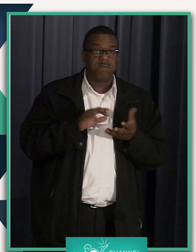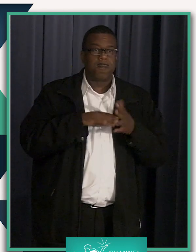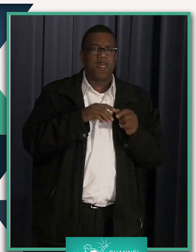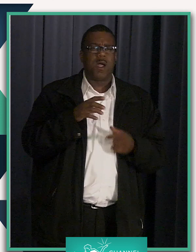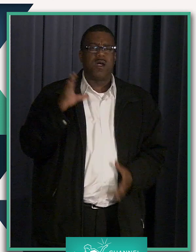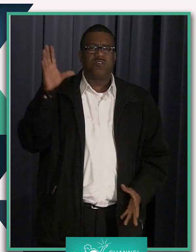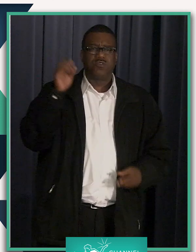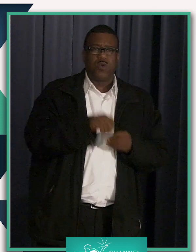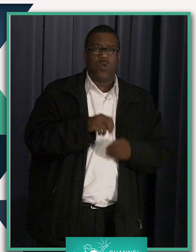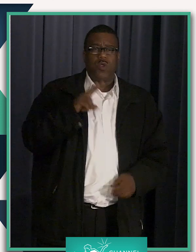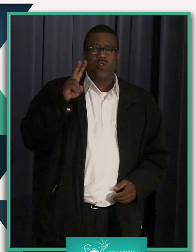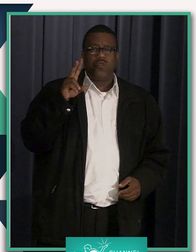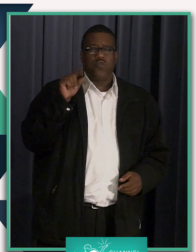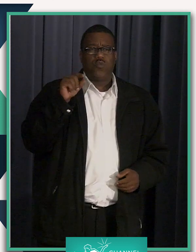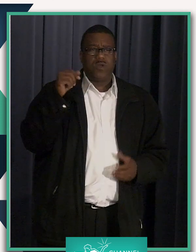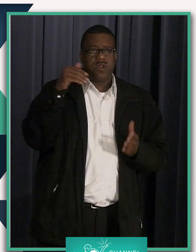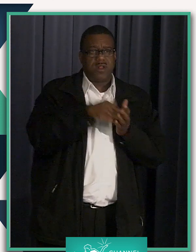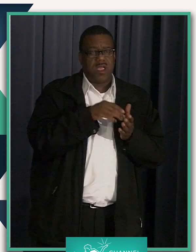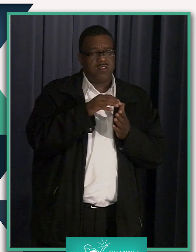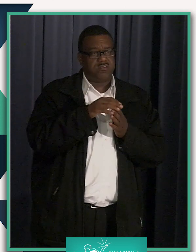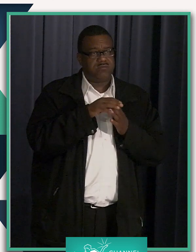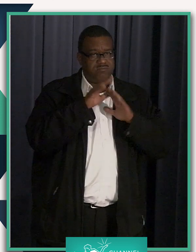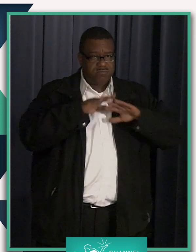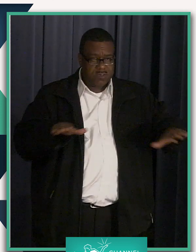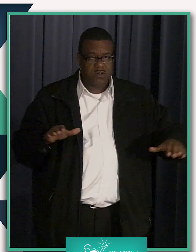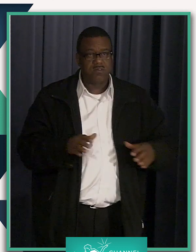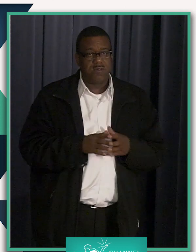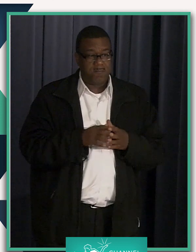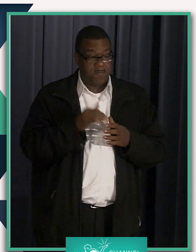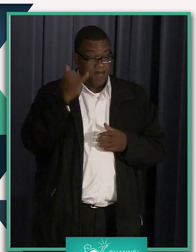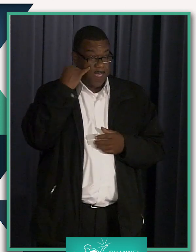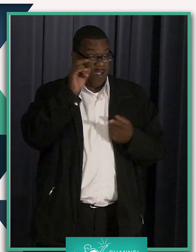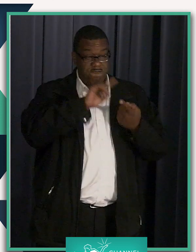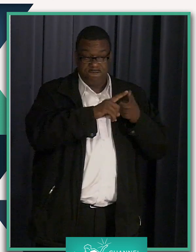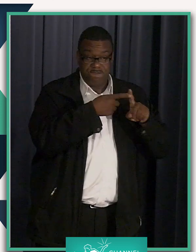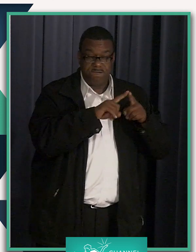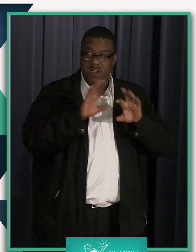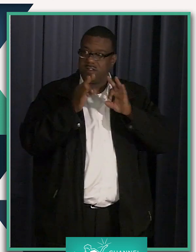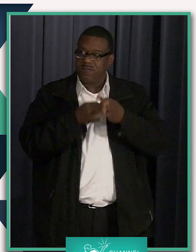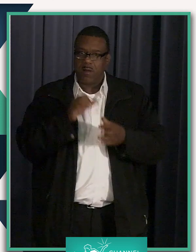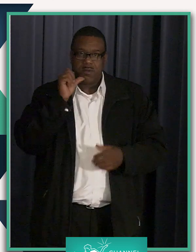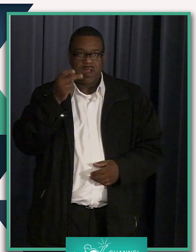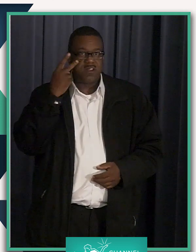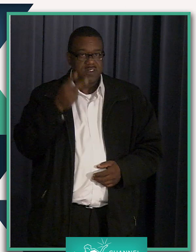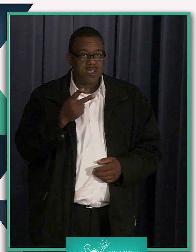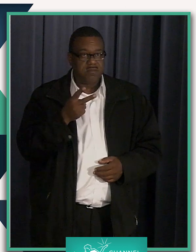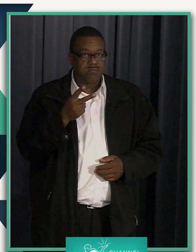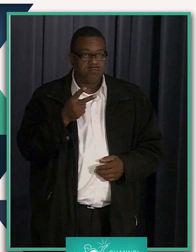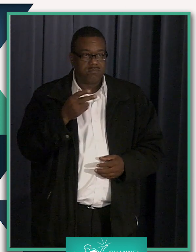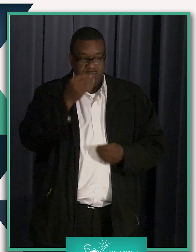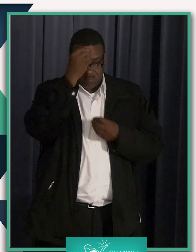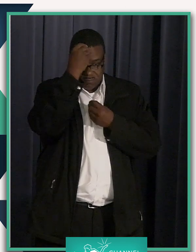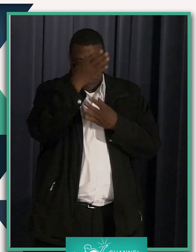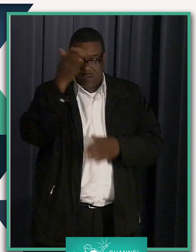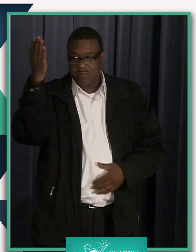20,000 children out of paperwork. And so if your friends or family didn't see this video will be on